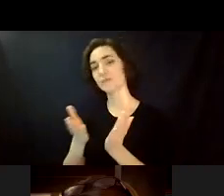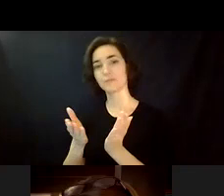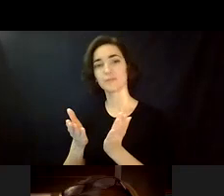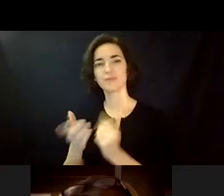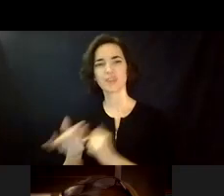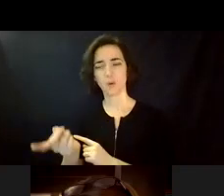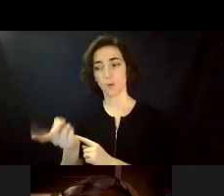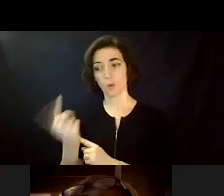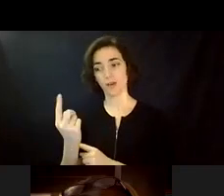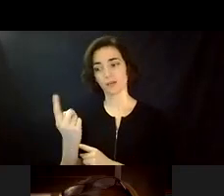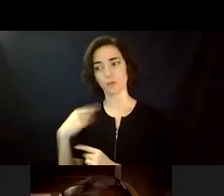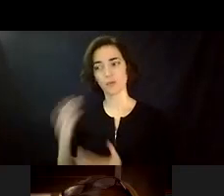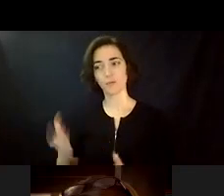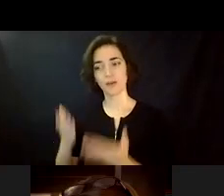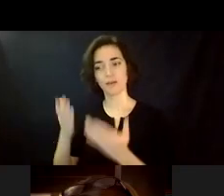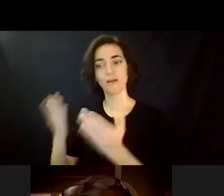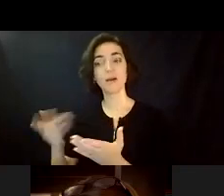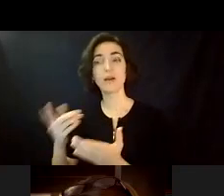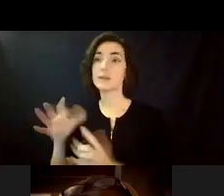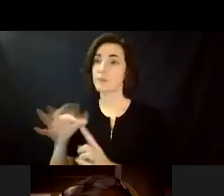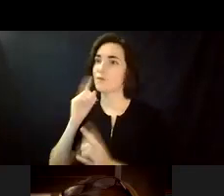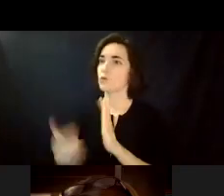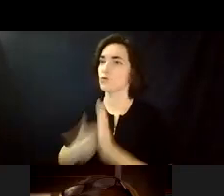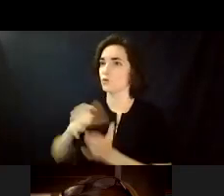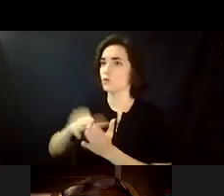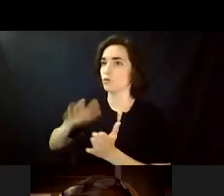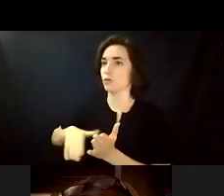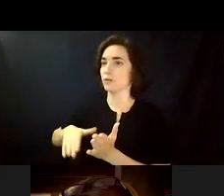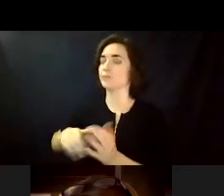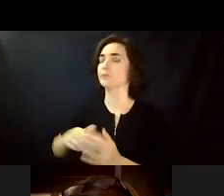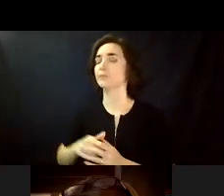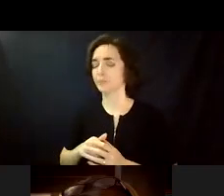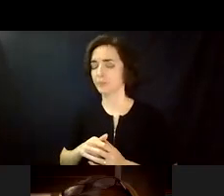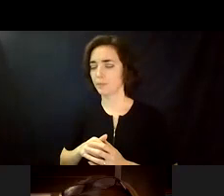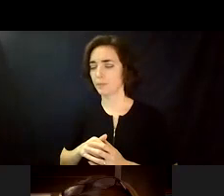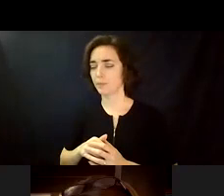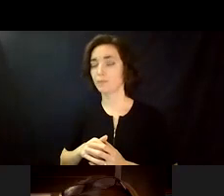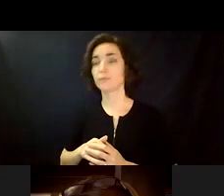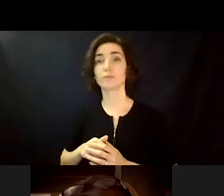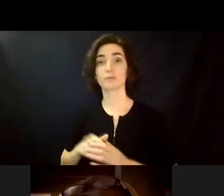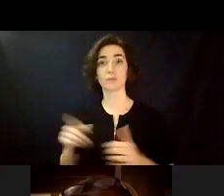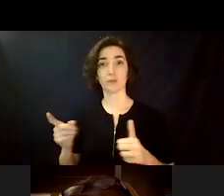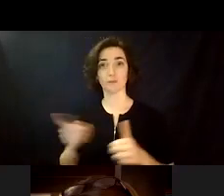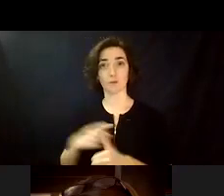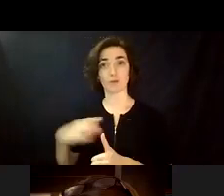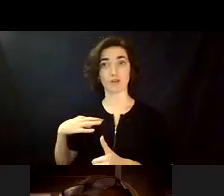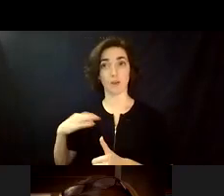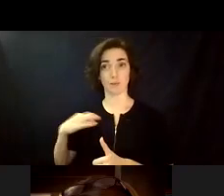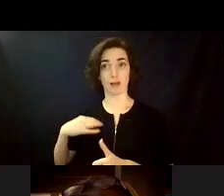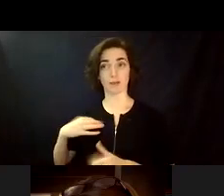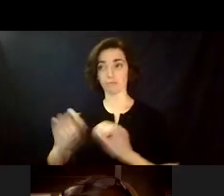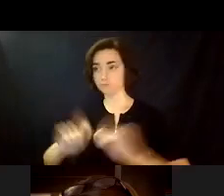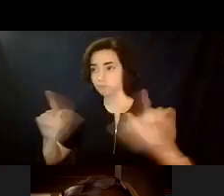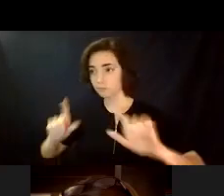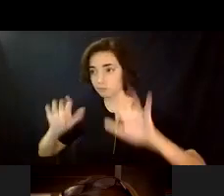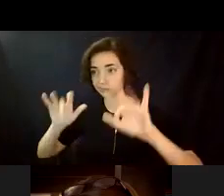that we highly recommend, especially for our new students, is as they apply, online through our website, they